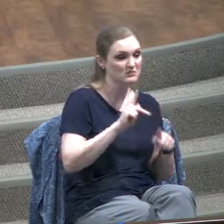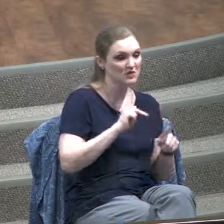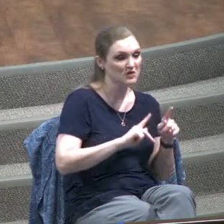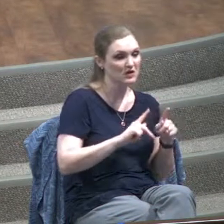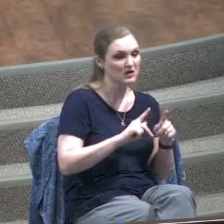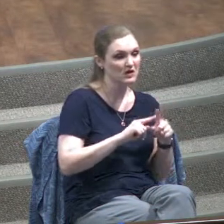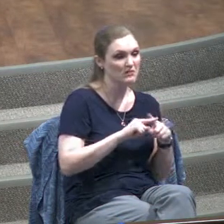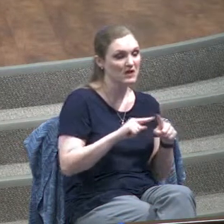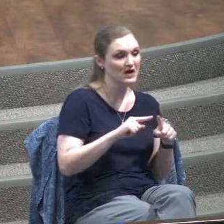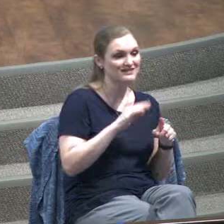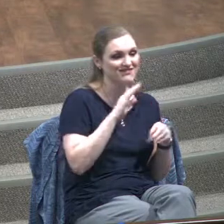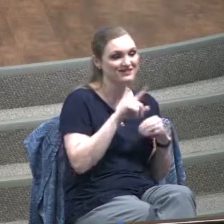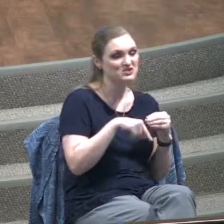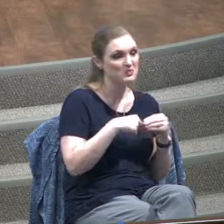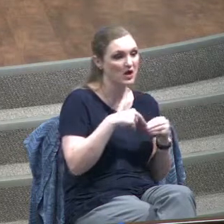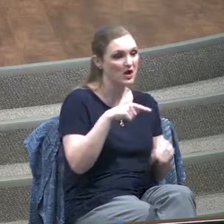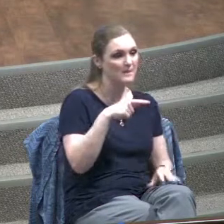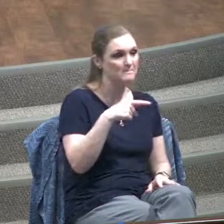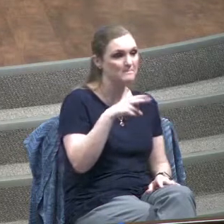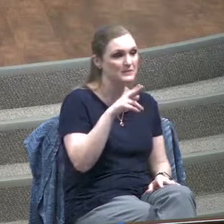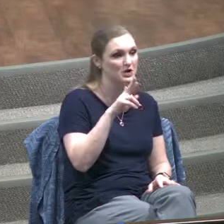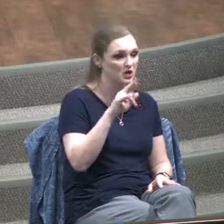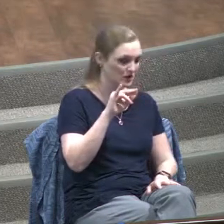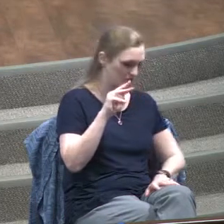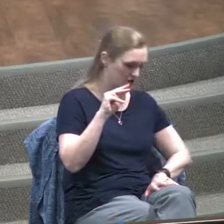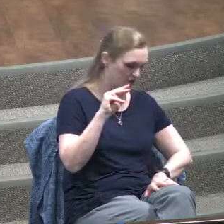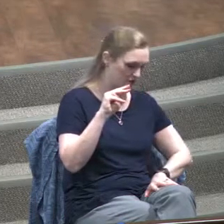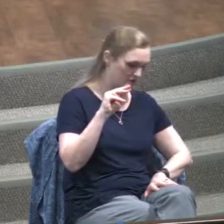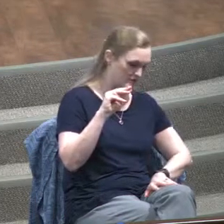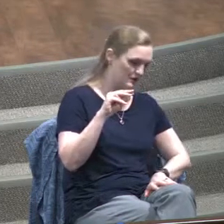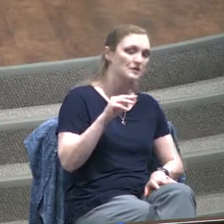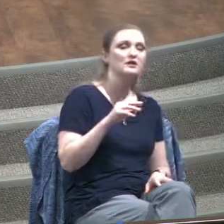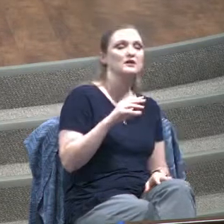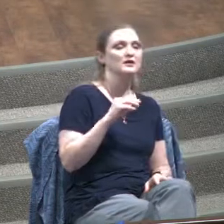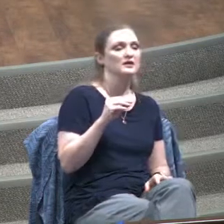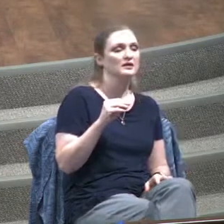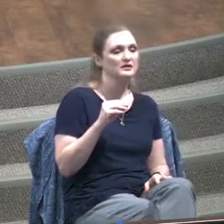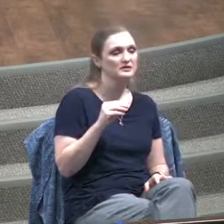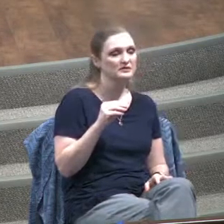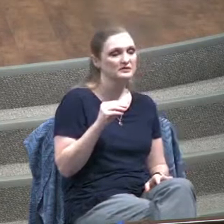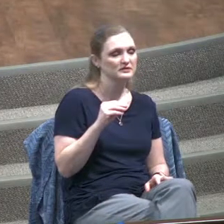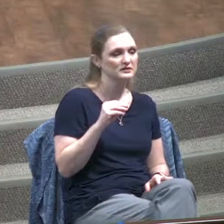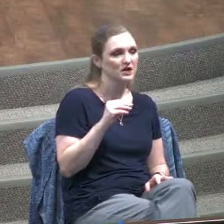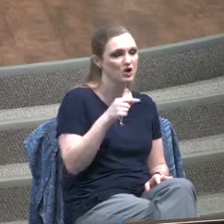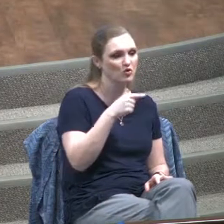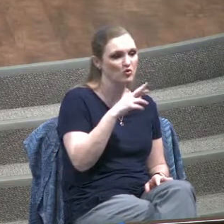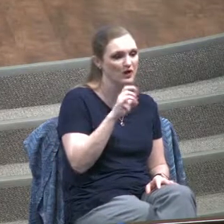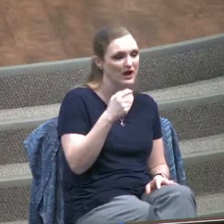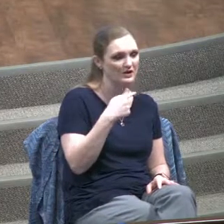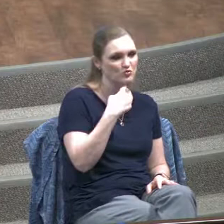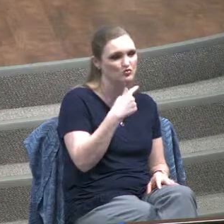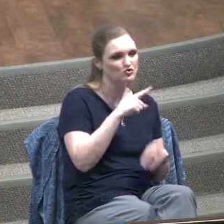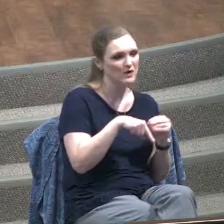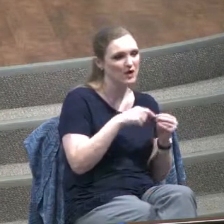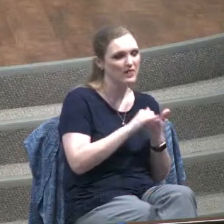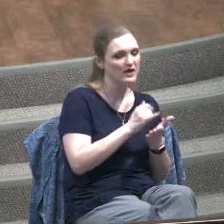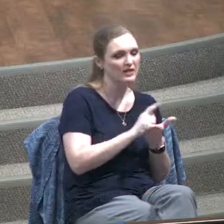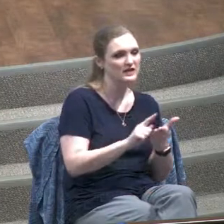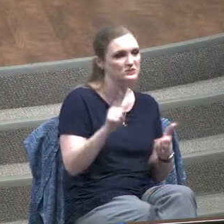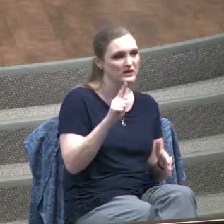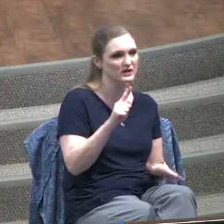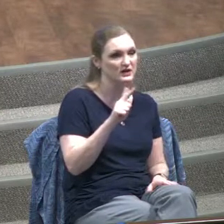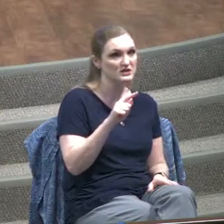into the Feast of Purim, and which Greg talked about last week. So Esther around